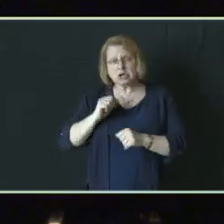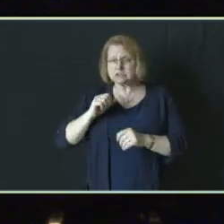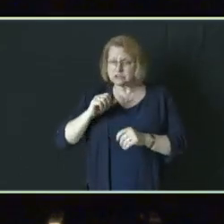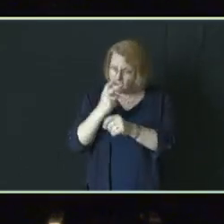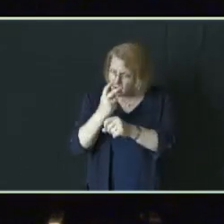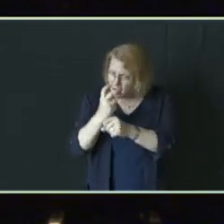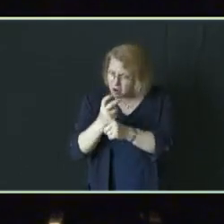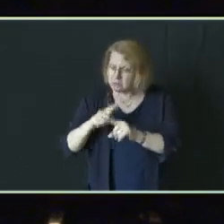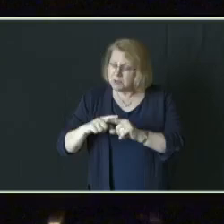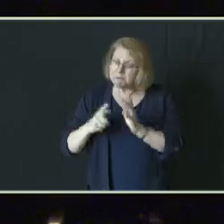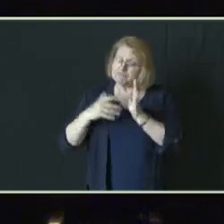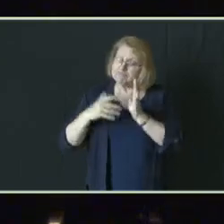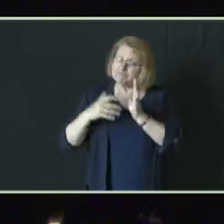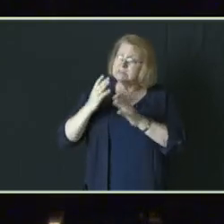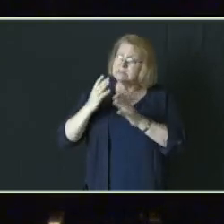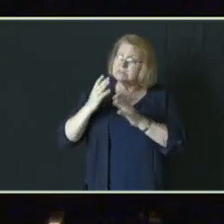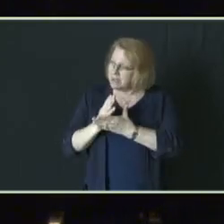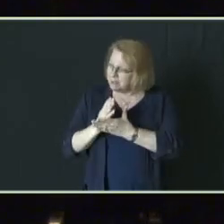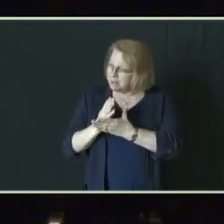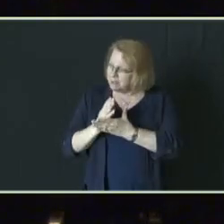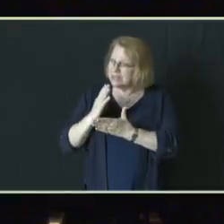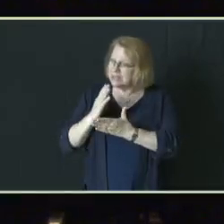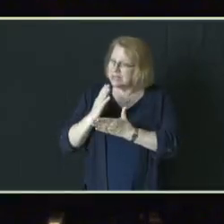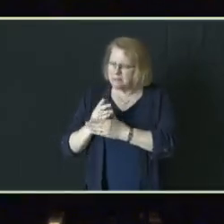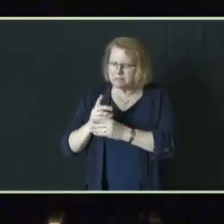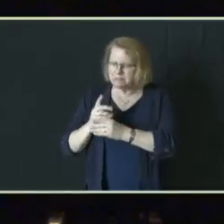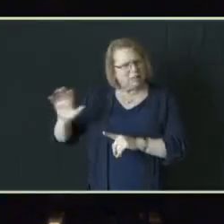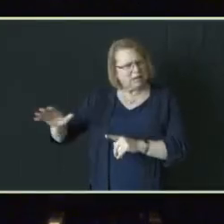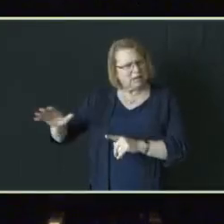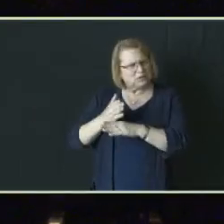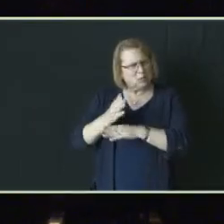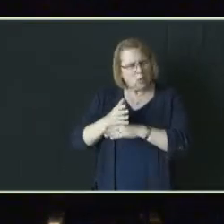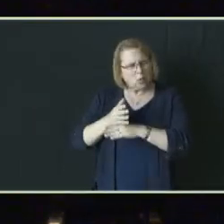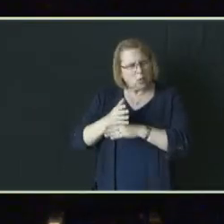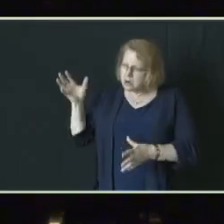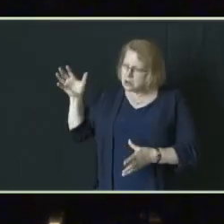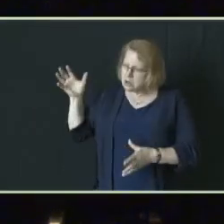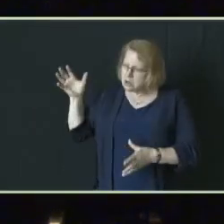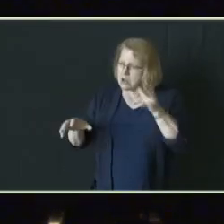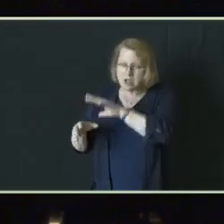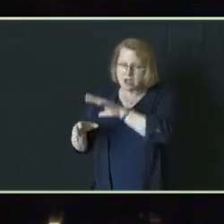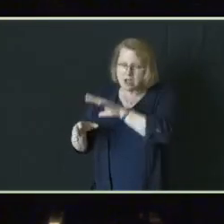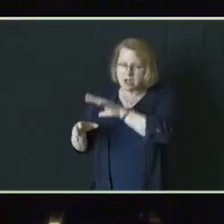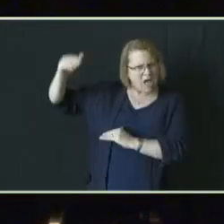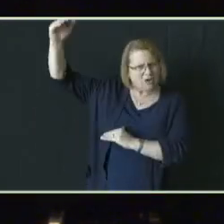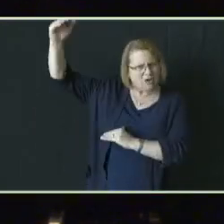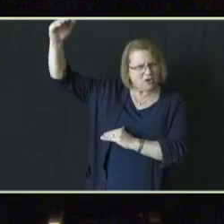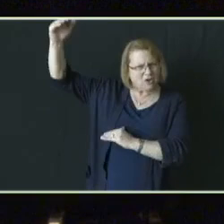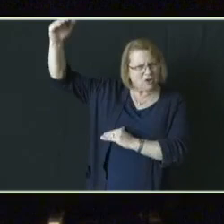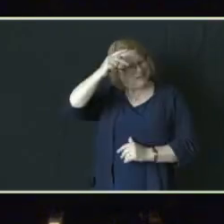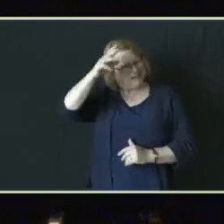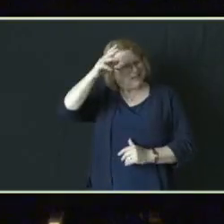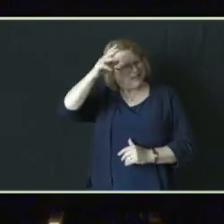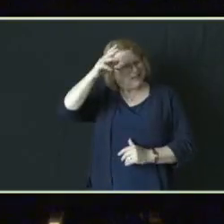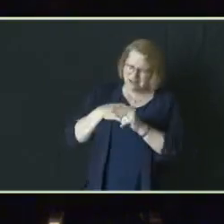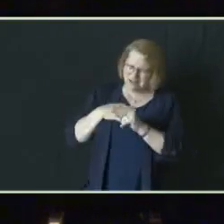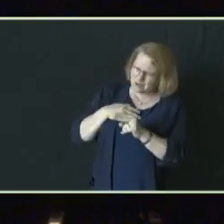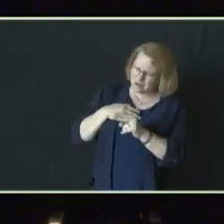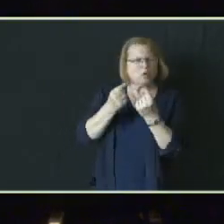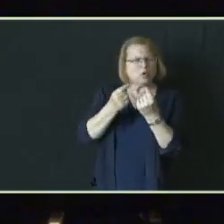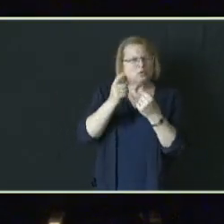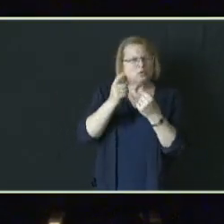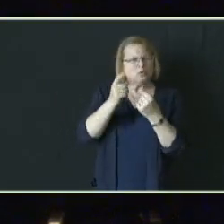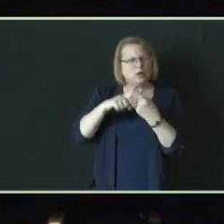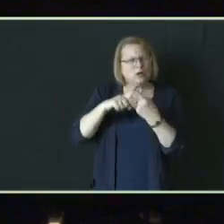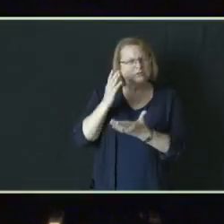stops. But his pile is even higher. When the second man was asked what he does when he stops, he